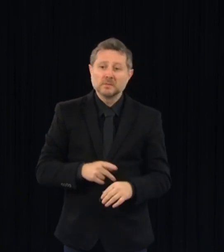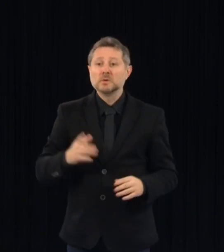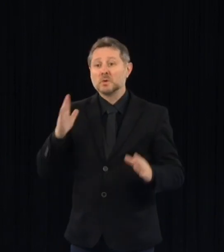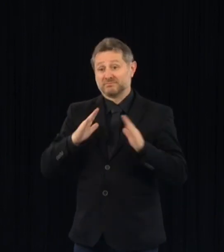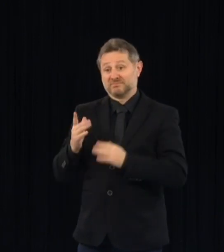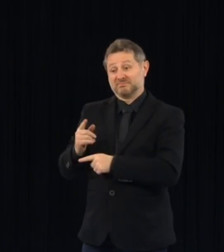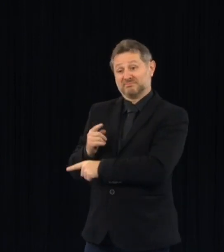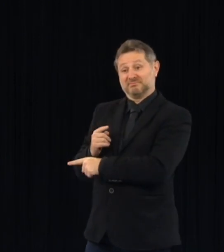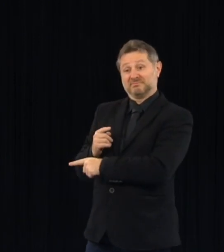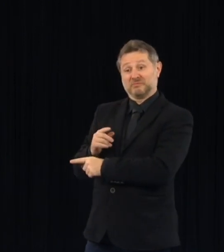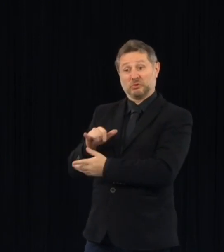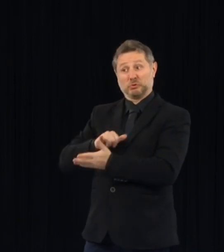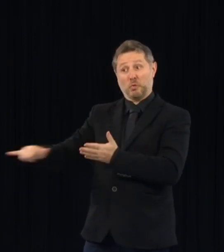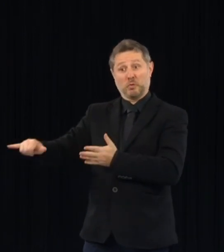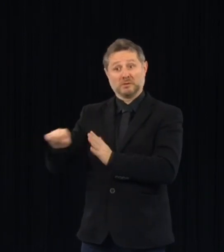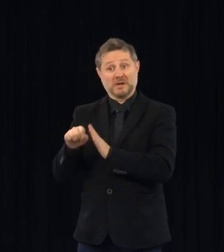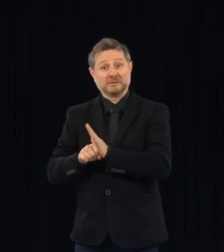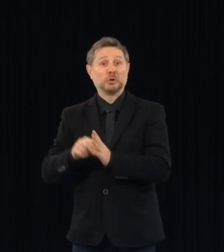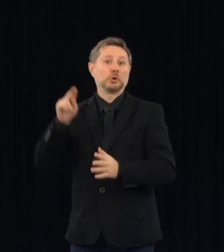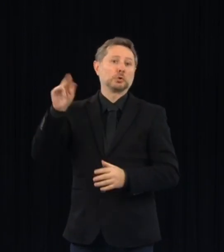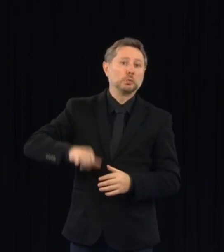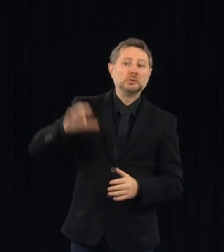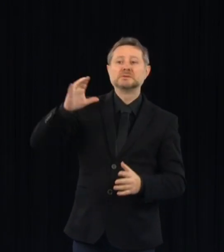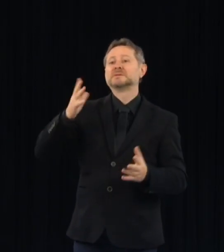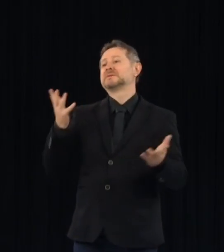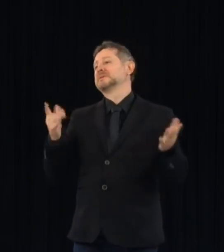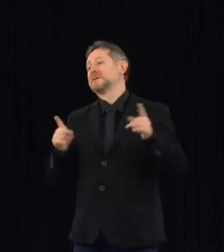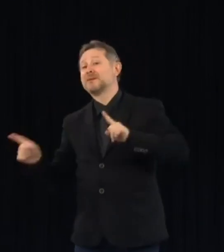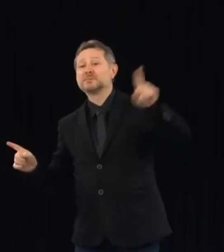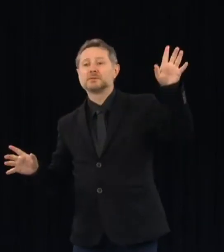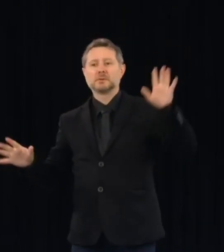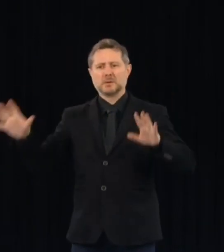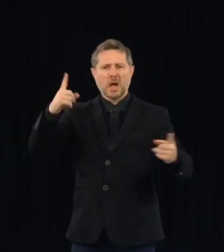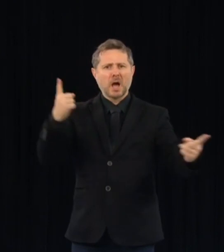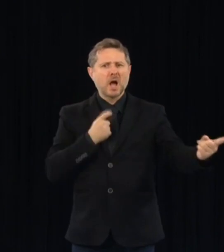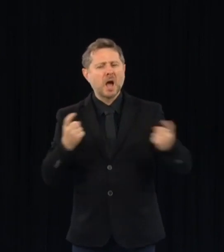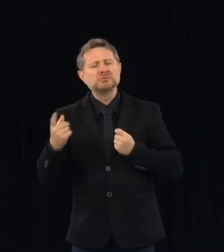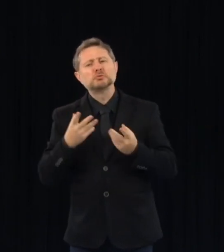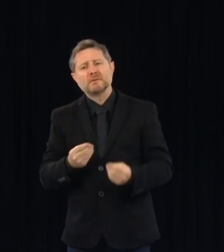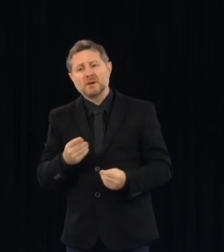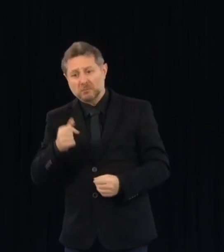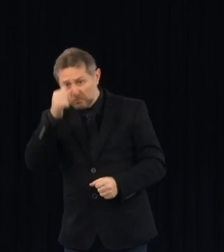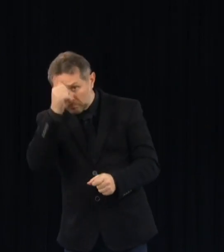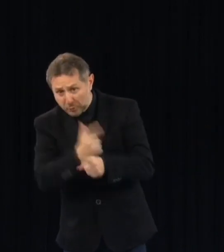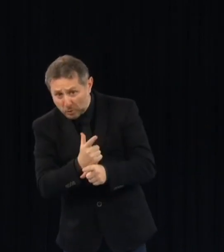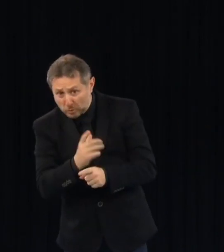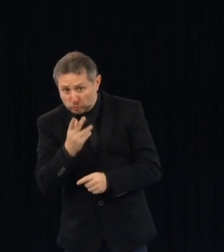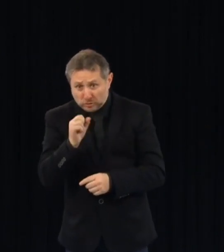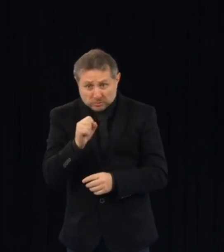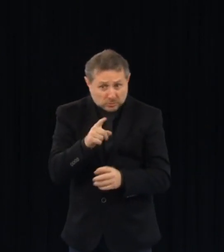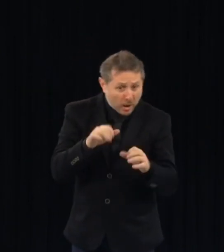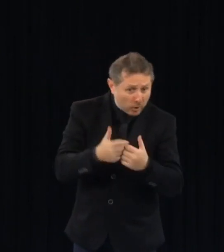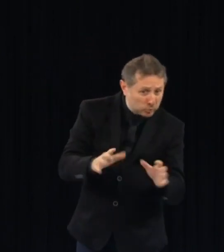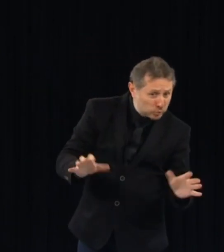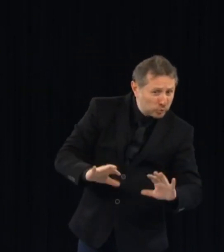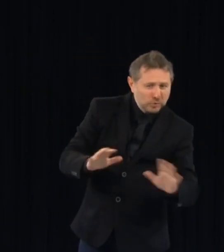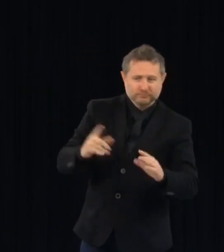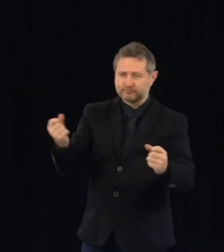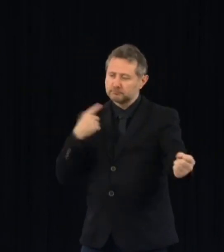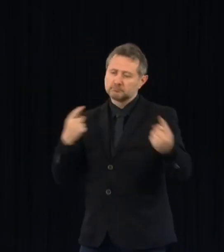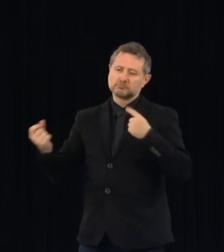Yorkers are very compassionate, and many people ask me about Chris and how's he doing, not just for himself,